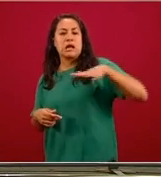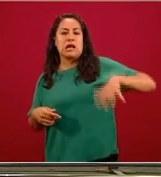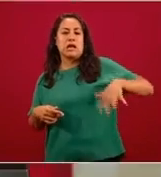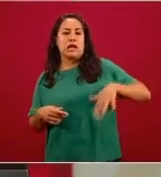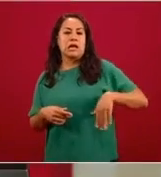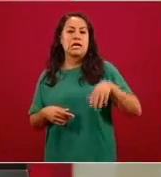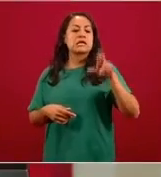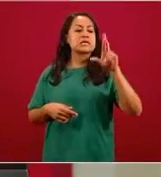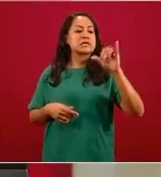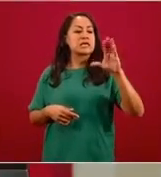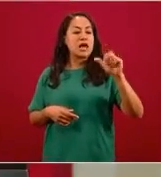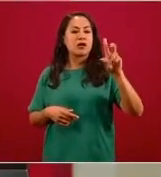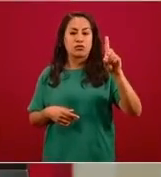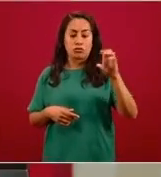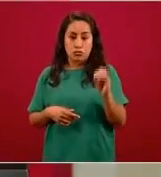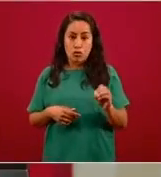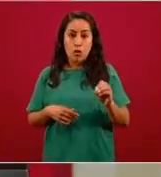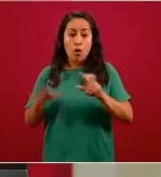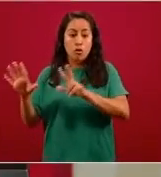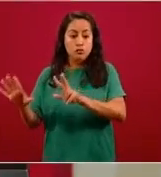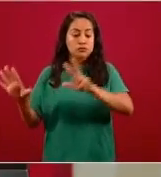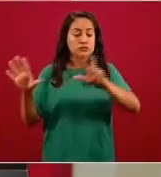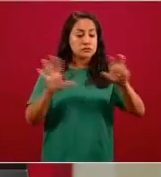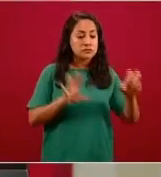Dr. Ricardo Cortes, number